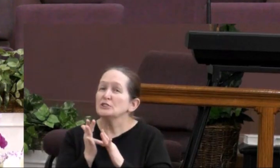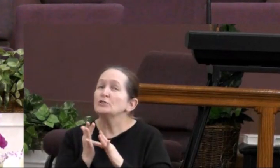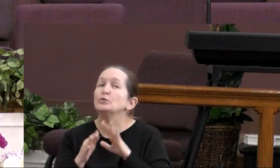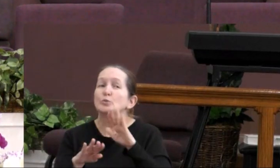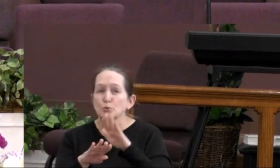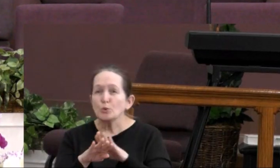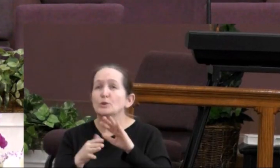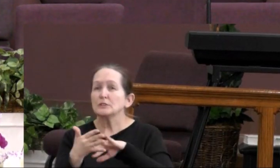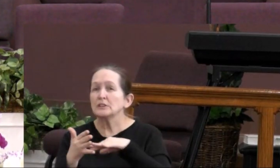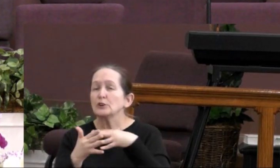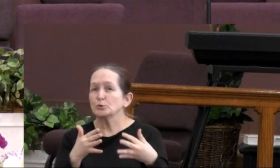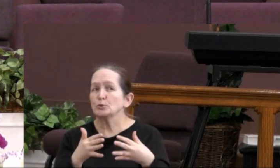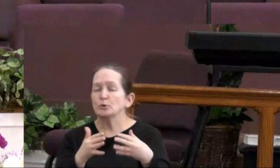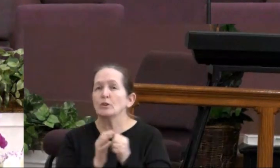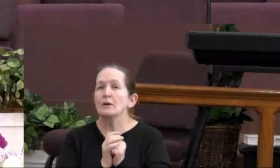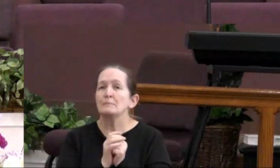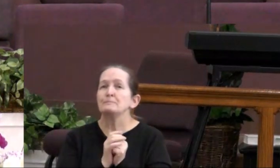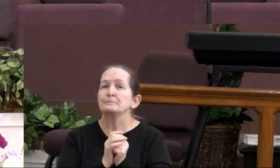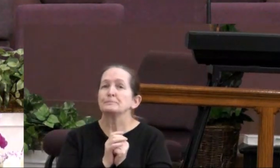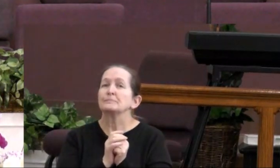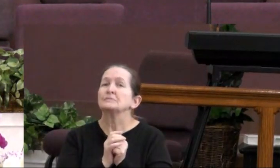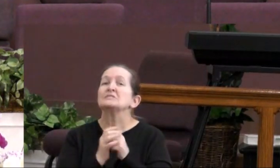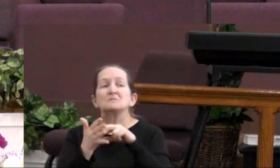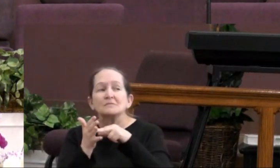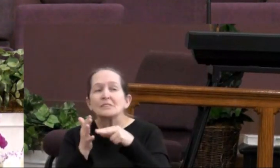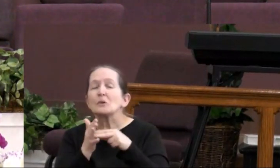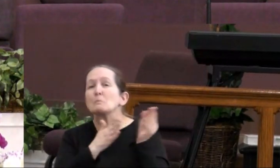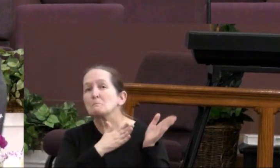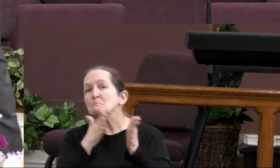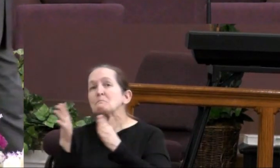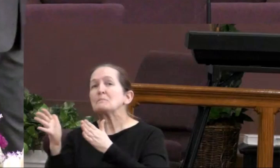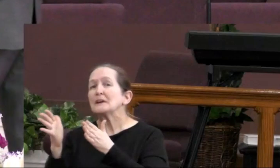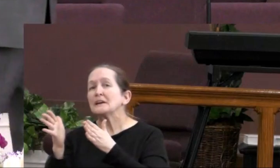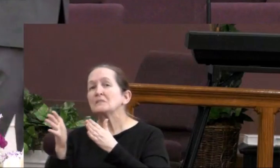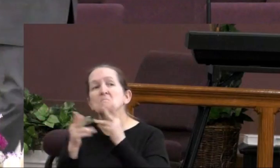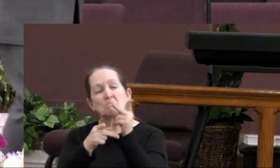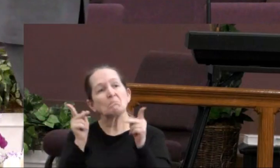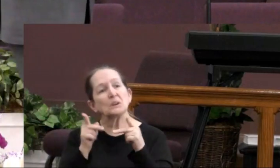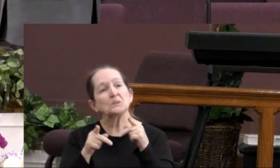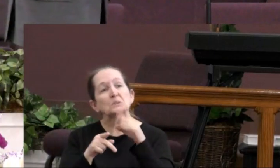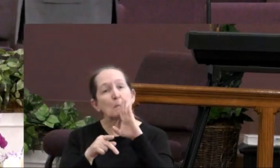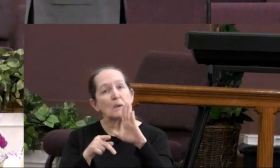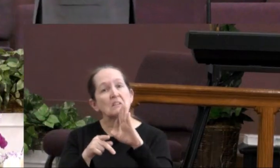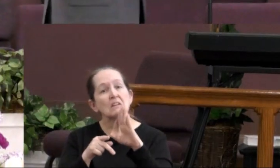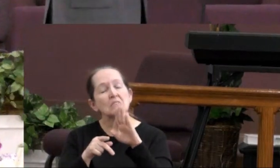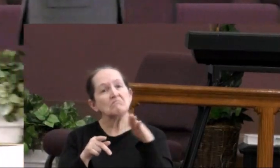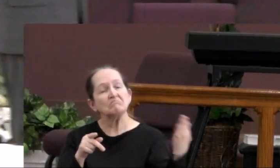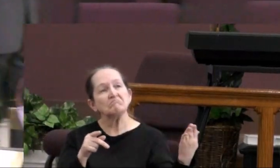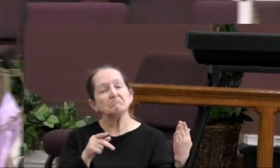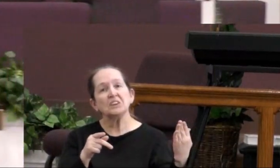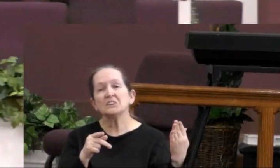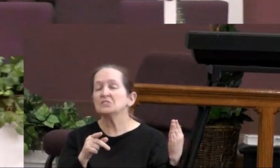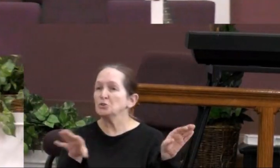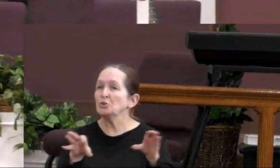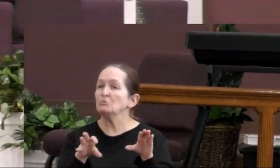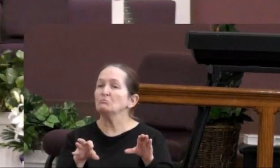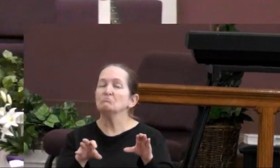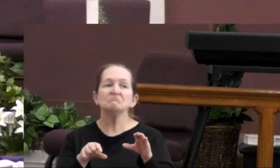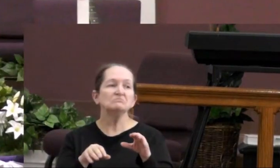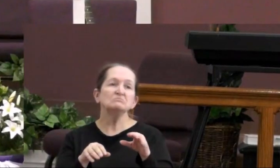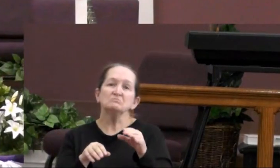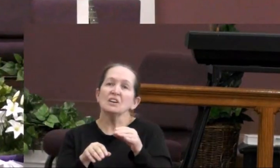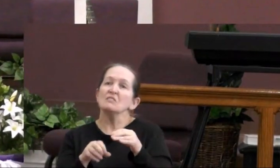schedule. He had intentions, he had plans, he had places to be and things to do. A lot like you and I.